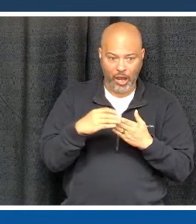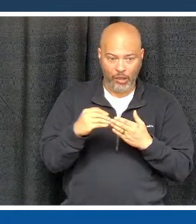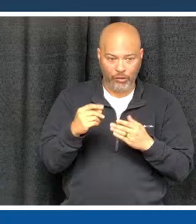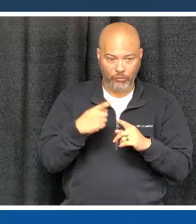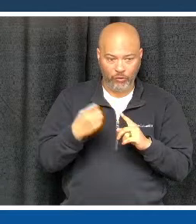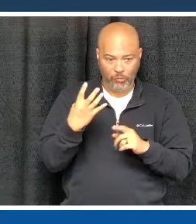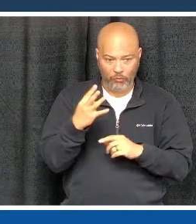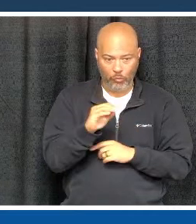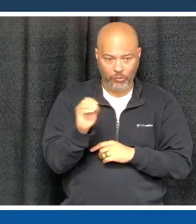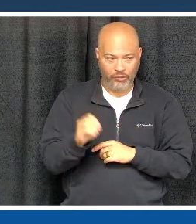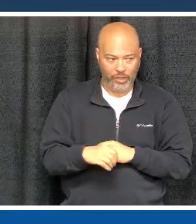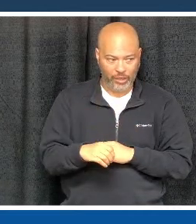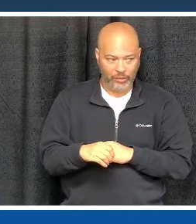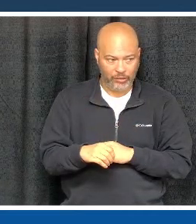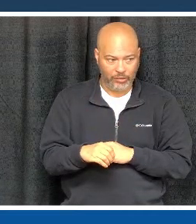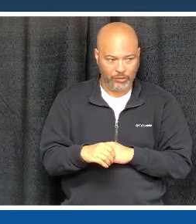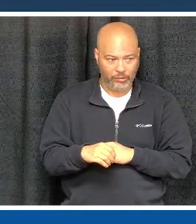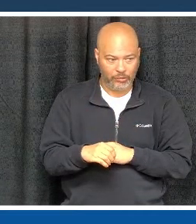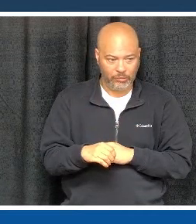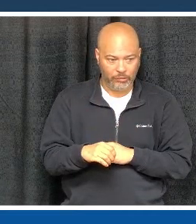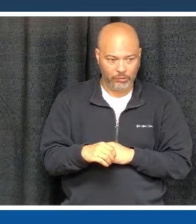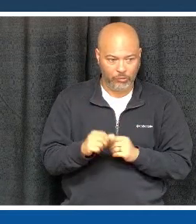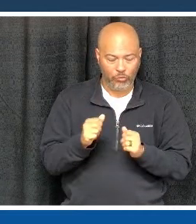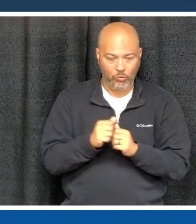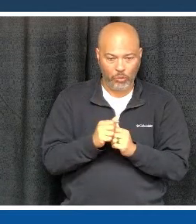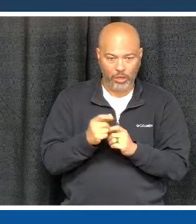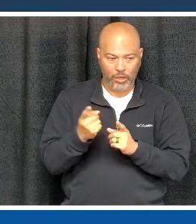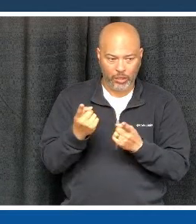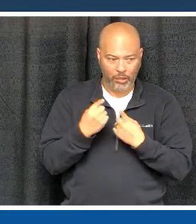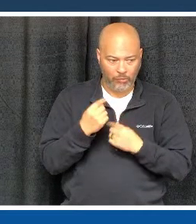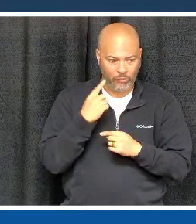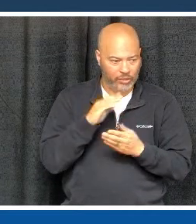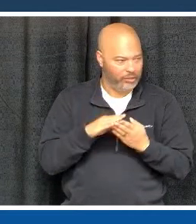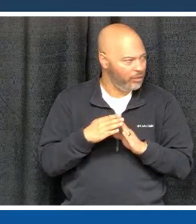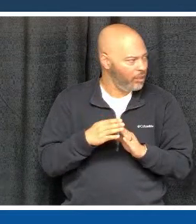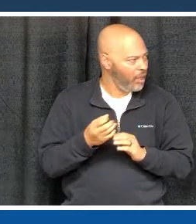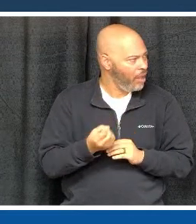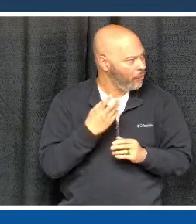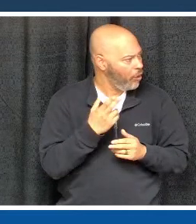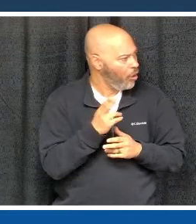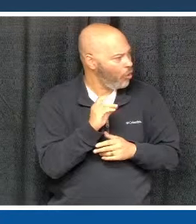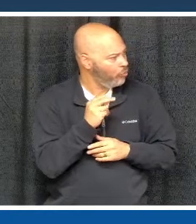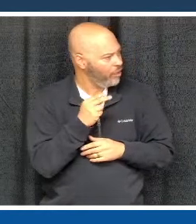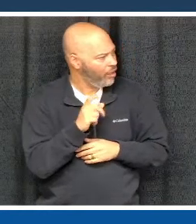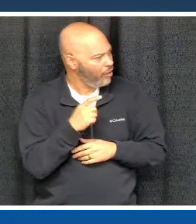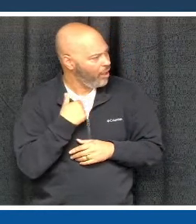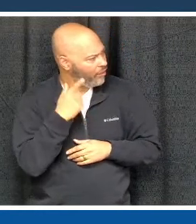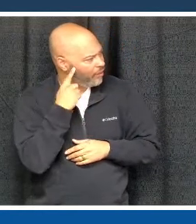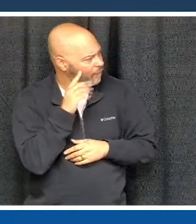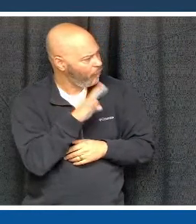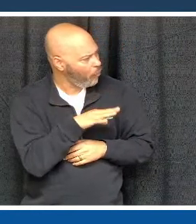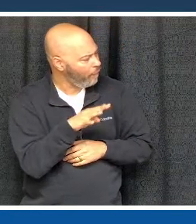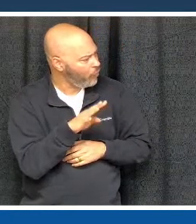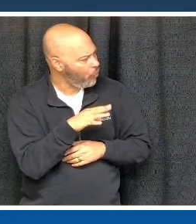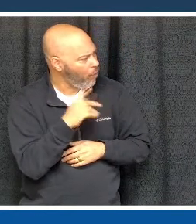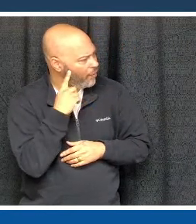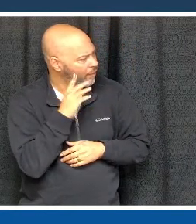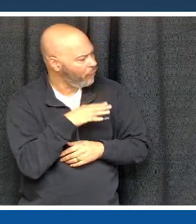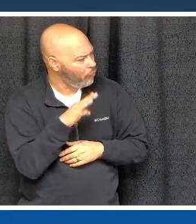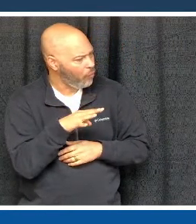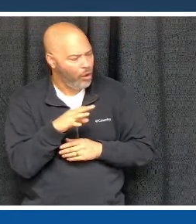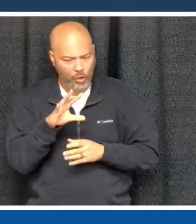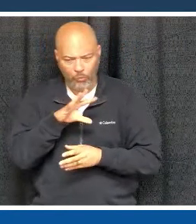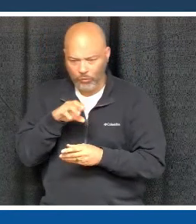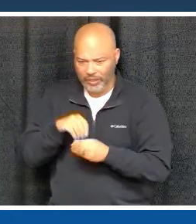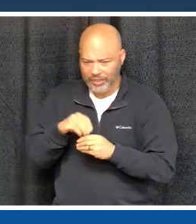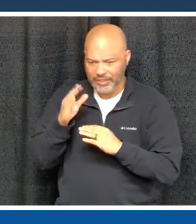the 4% would come to the How many city. hotels we have here? Do you know? I think there was 44 44. within the